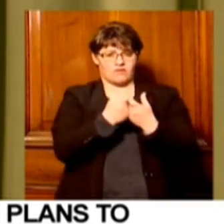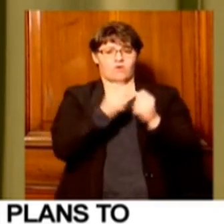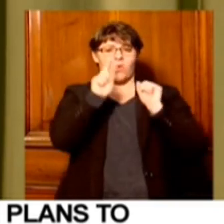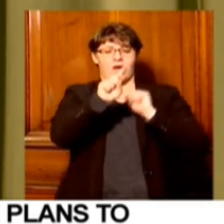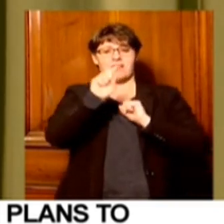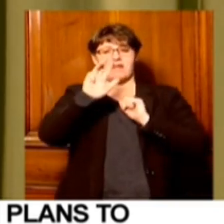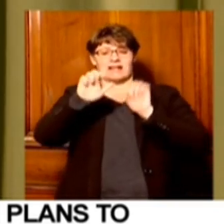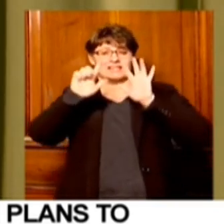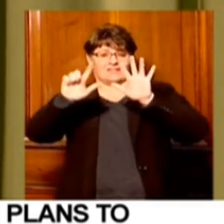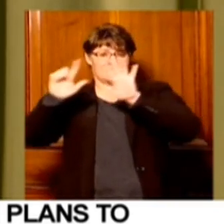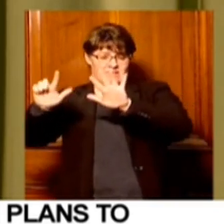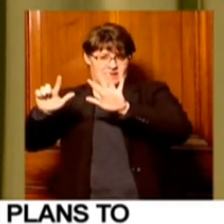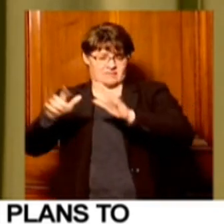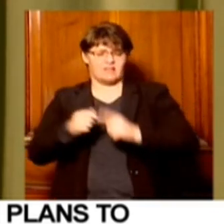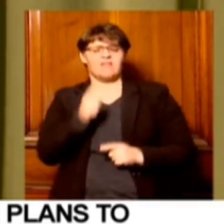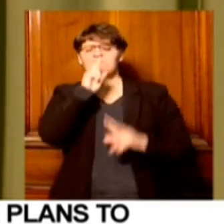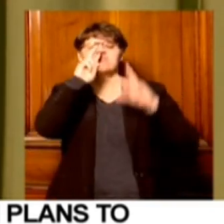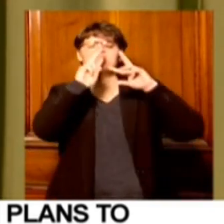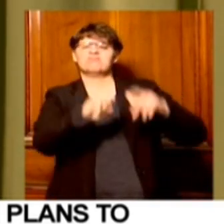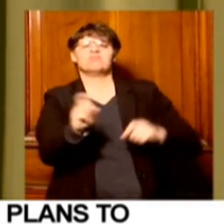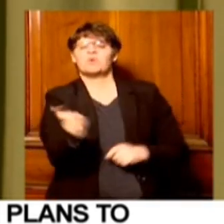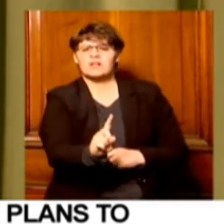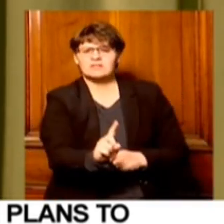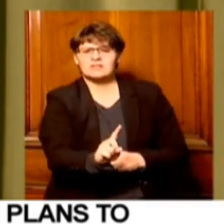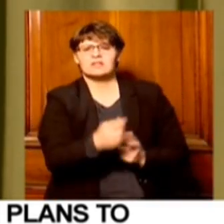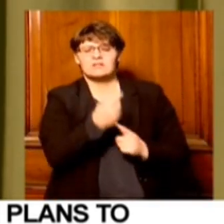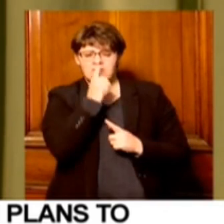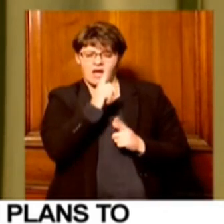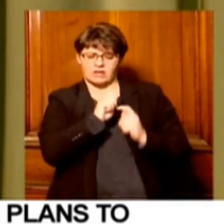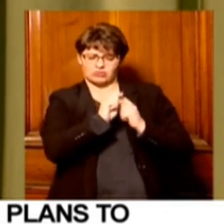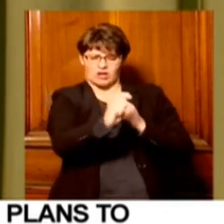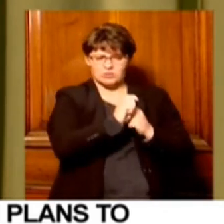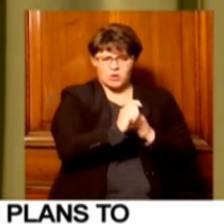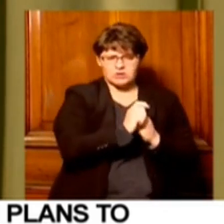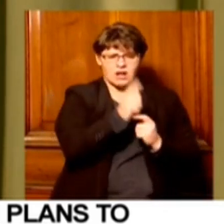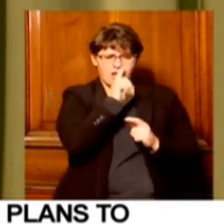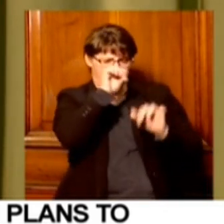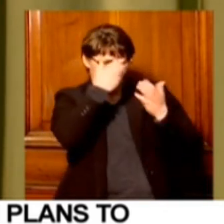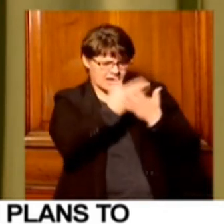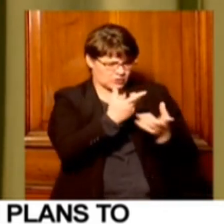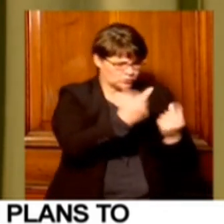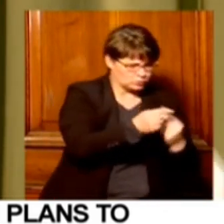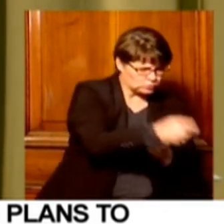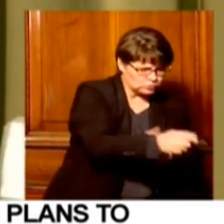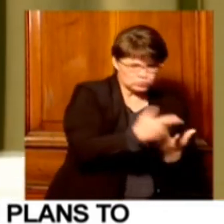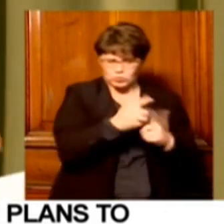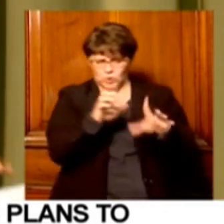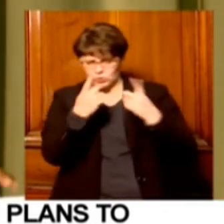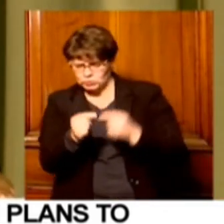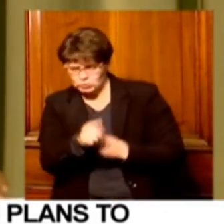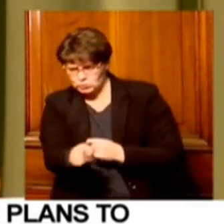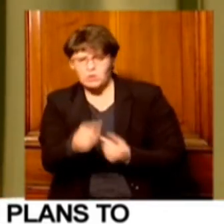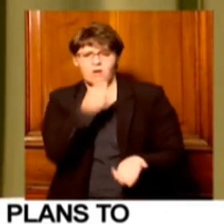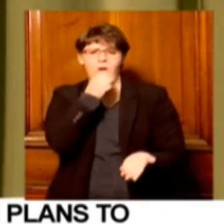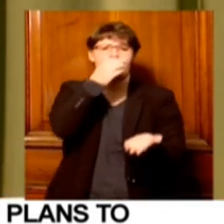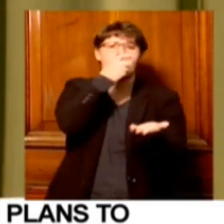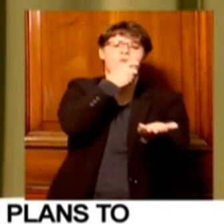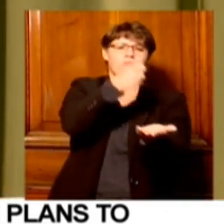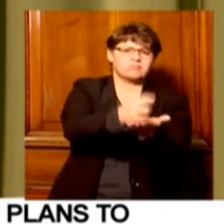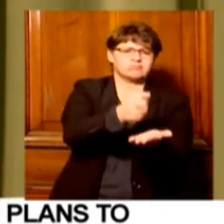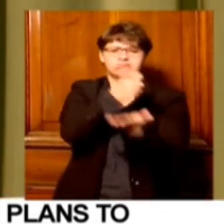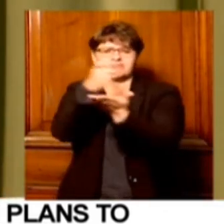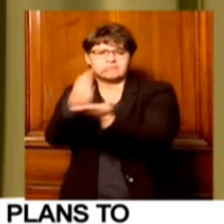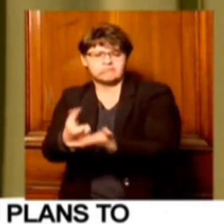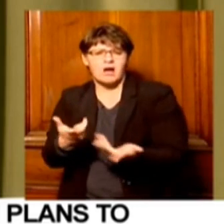inquiry was into the transport industry and looking at various permutations, and it recommended